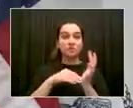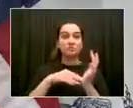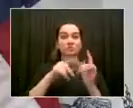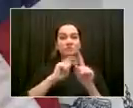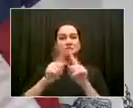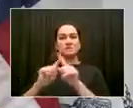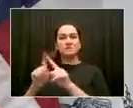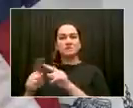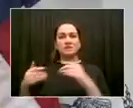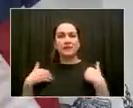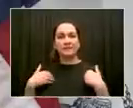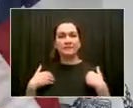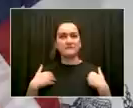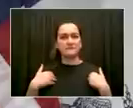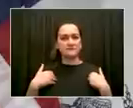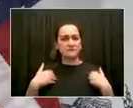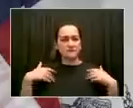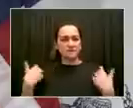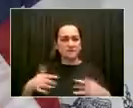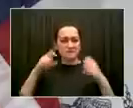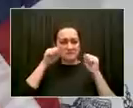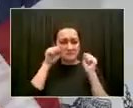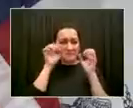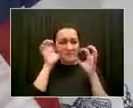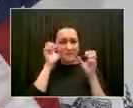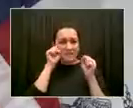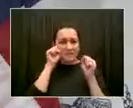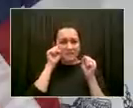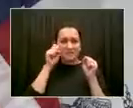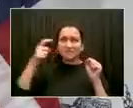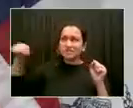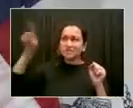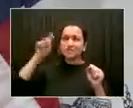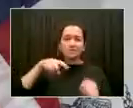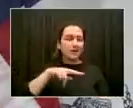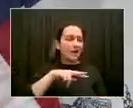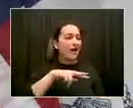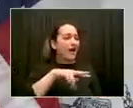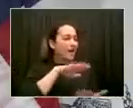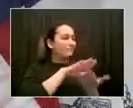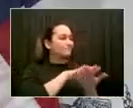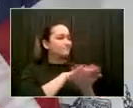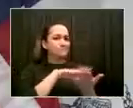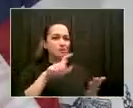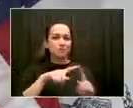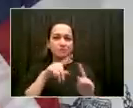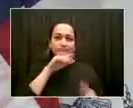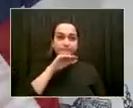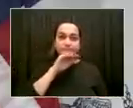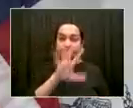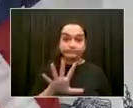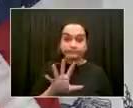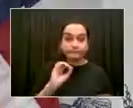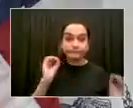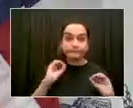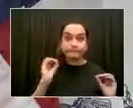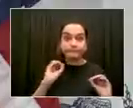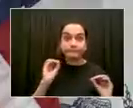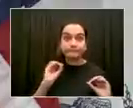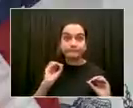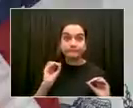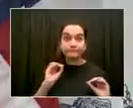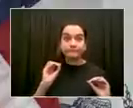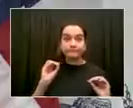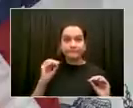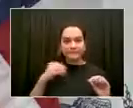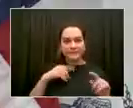Respect the healthcare professionals, whether they're in Albany or in counties around the state or cities around the state. Respect the healthcare professionals, listen to